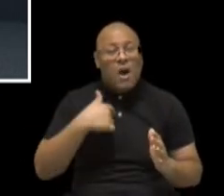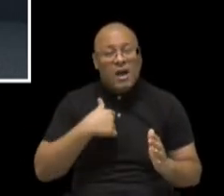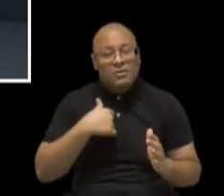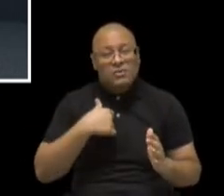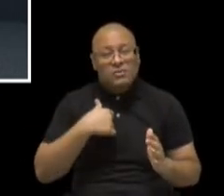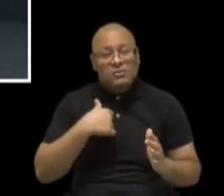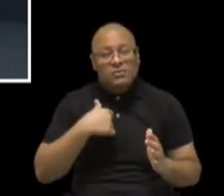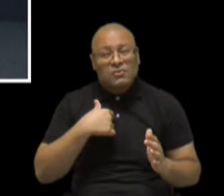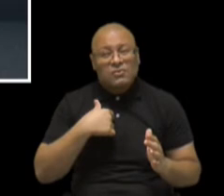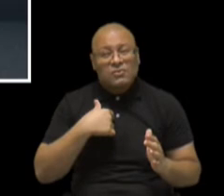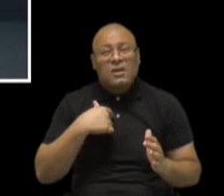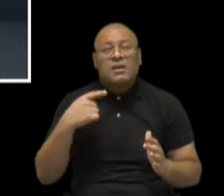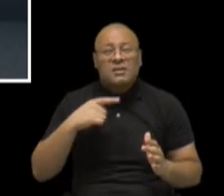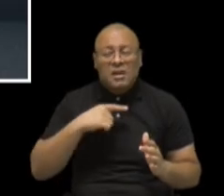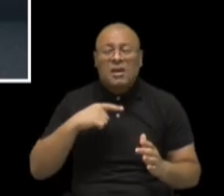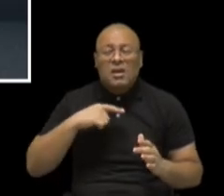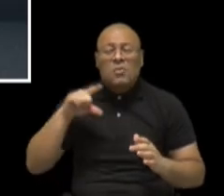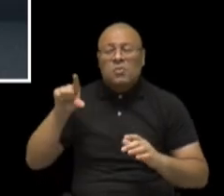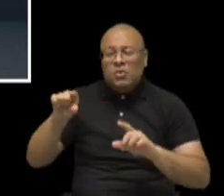our life choices.